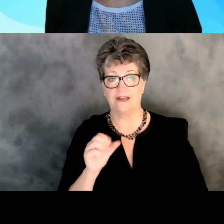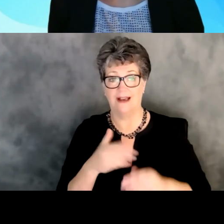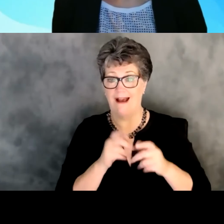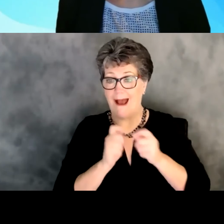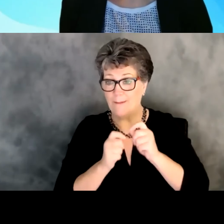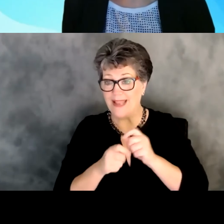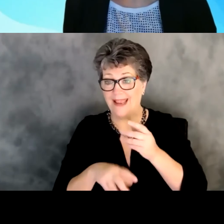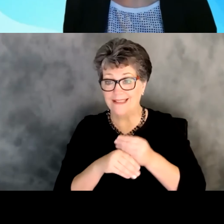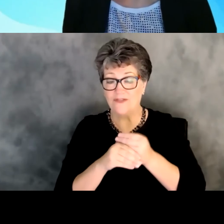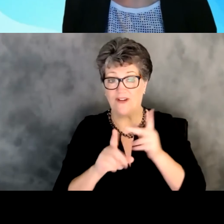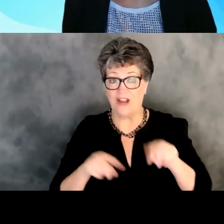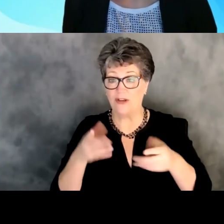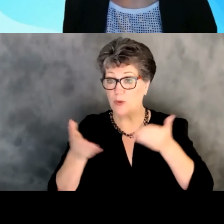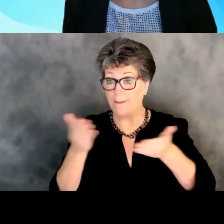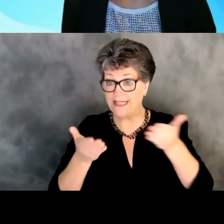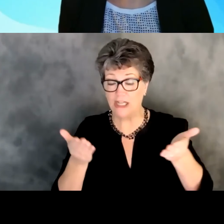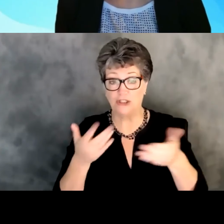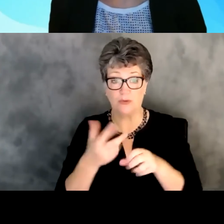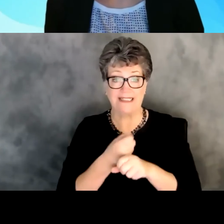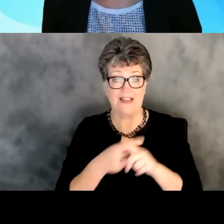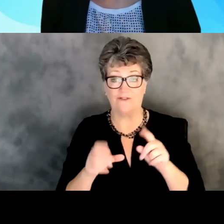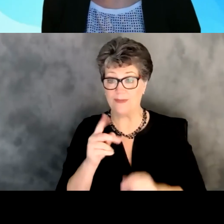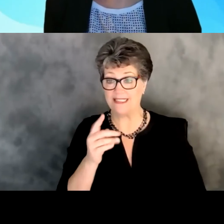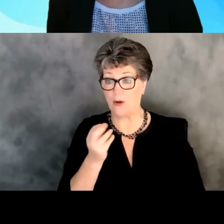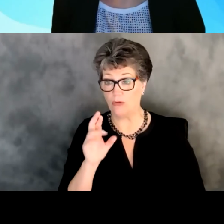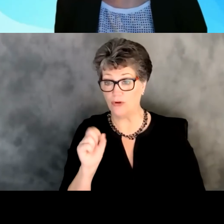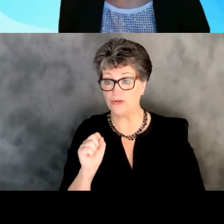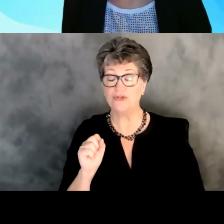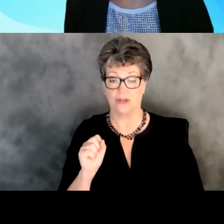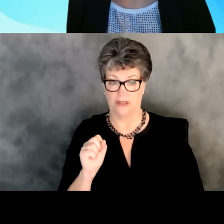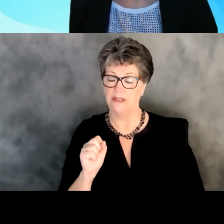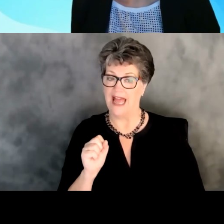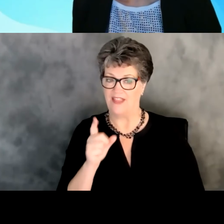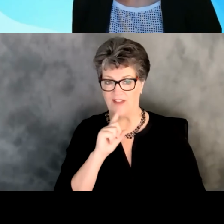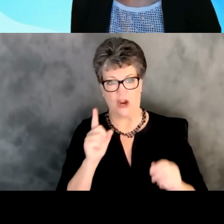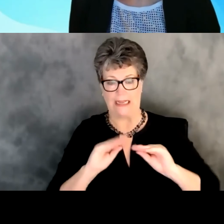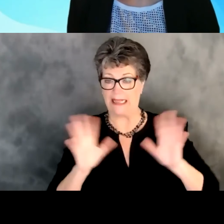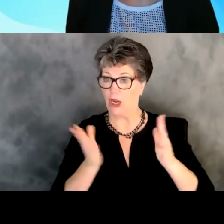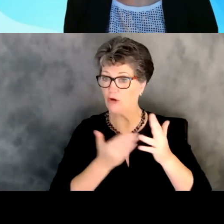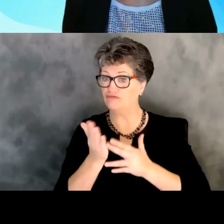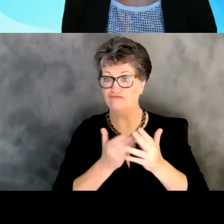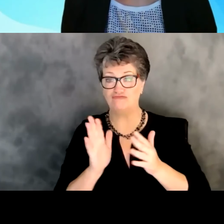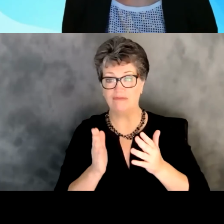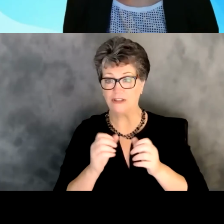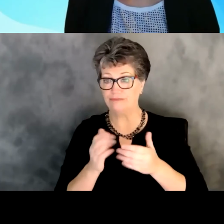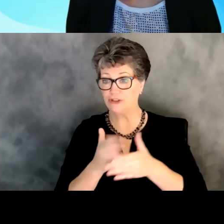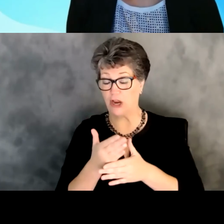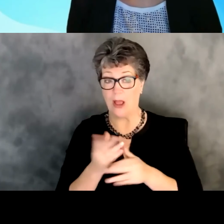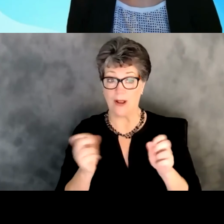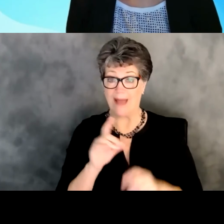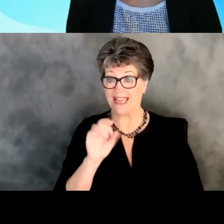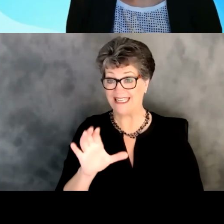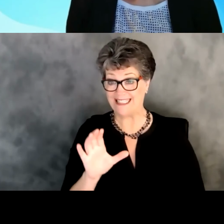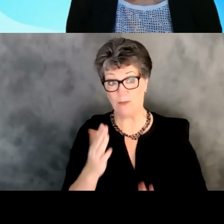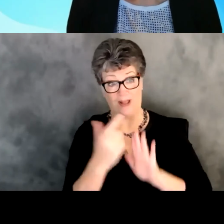various recommendations we might receive from stakeholders. It will be absolutely transparent and share. And then again, we'll come back in December and say, here's